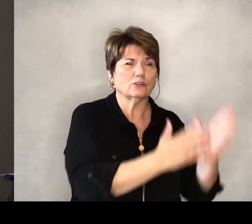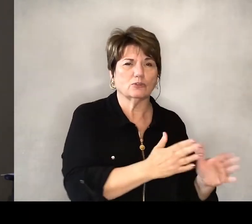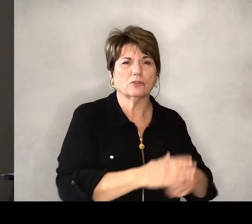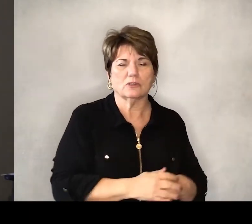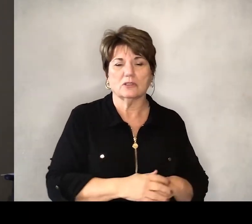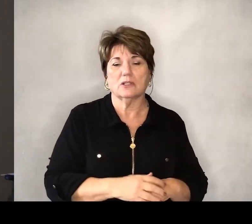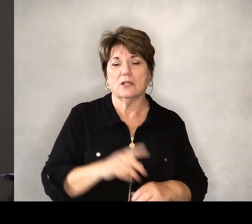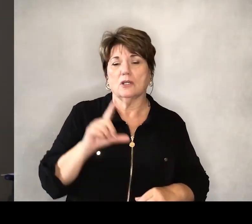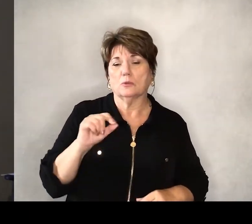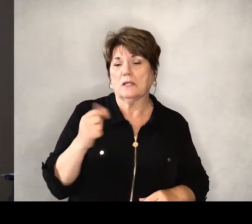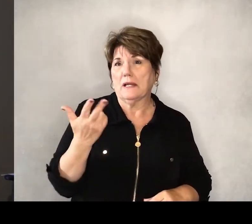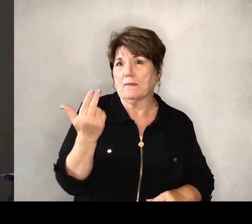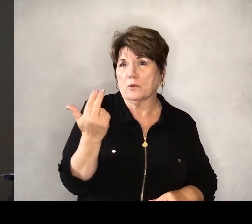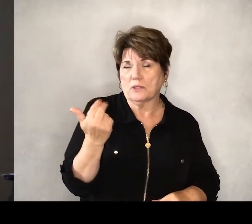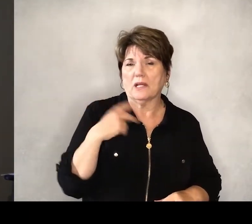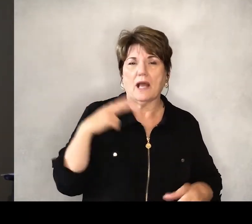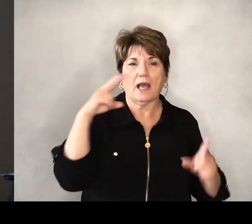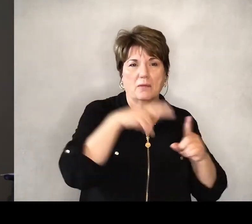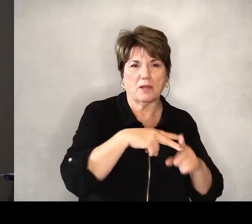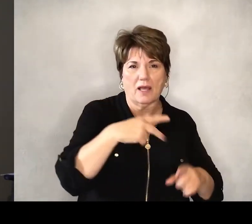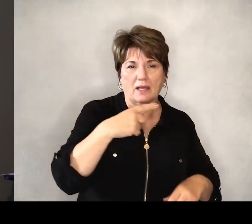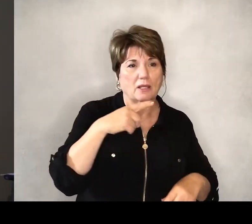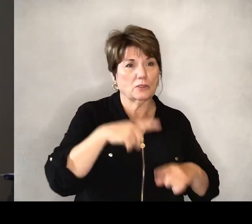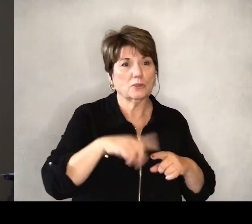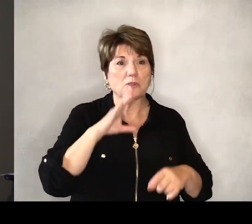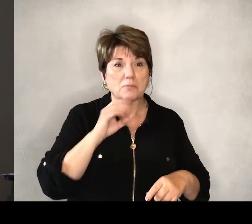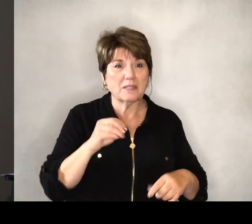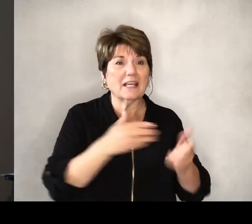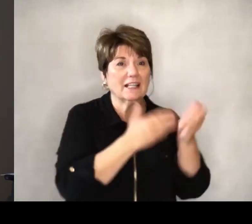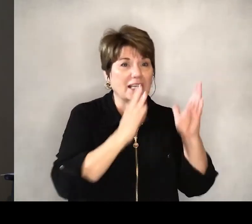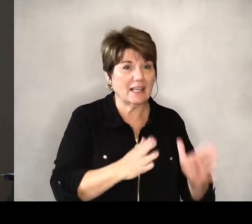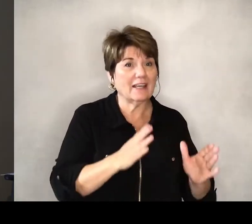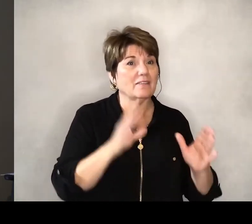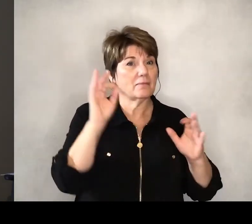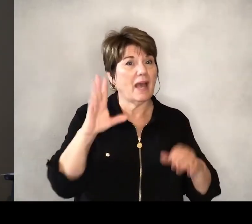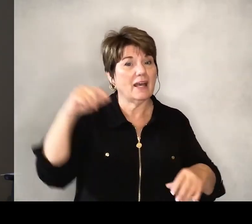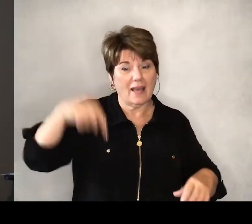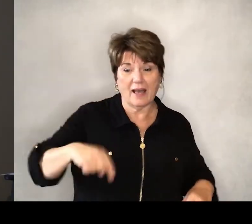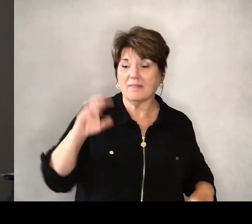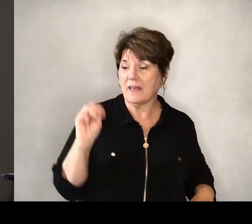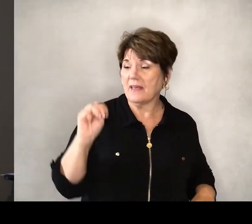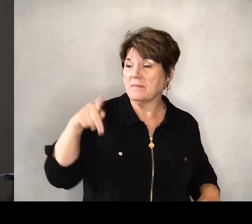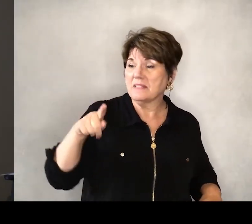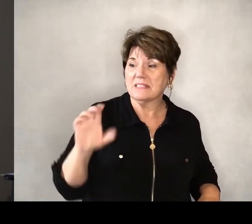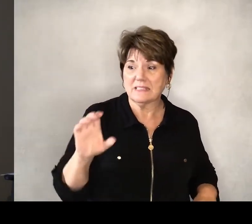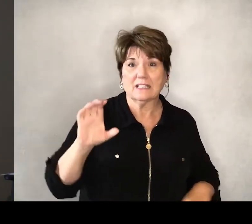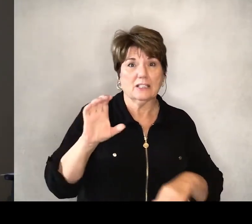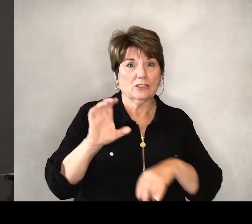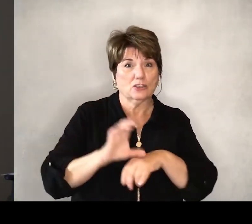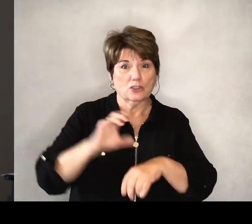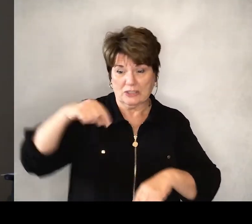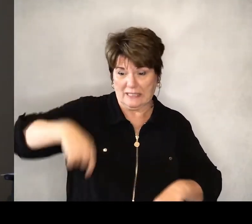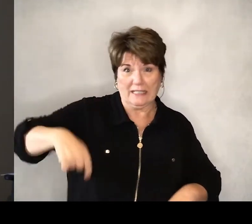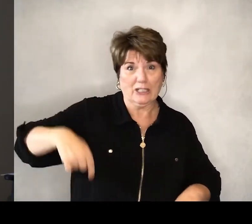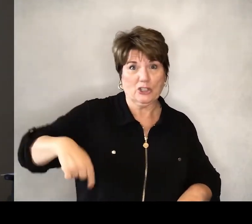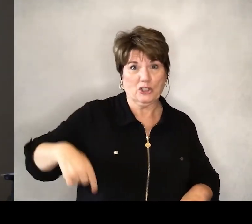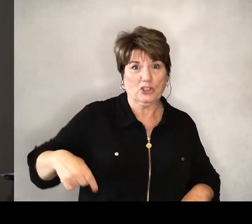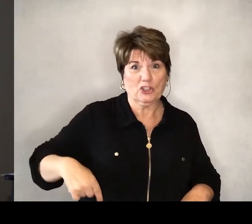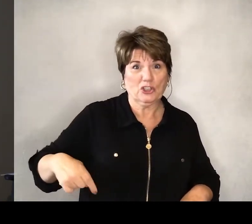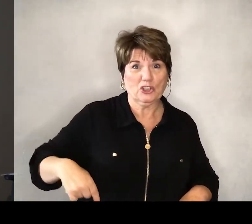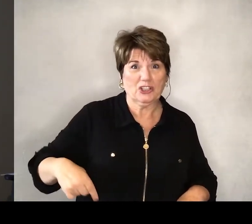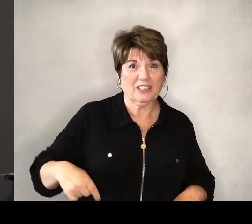late 2013, I applied to be the senior pastor of Moorpark Presbyterian Church, right?